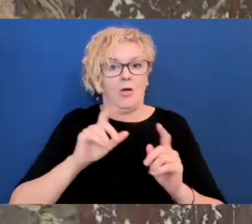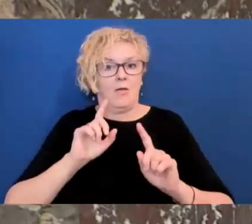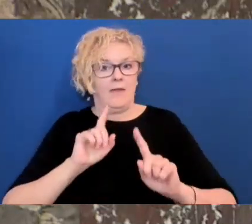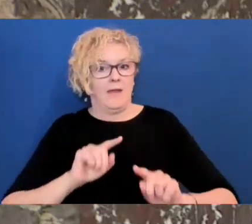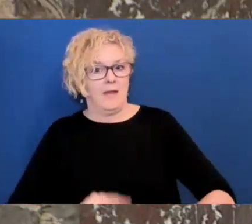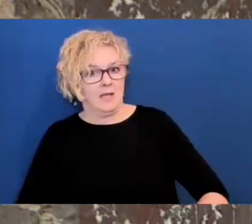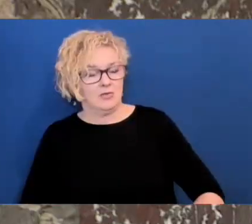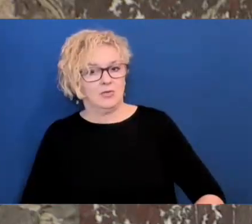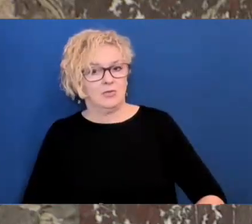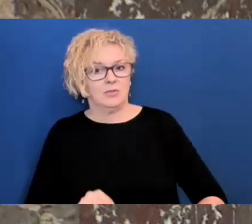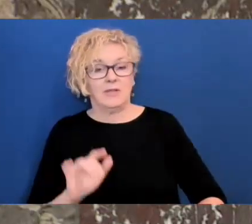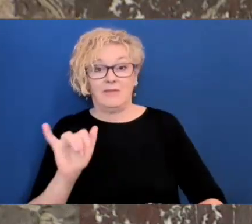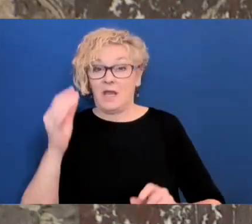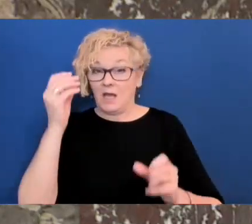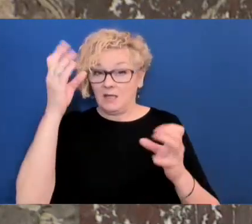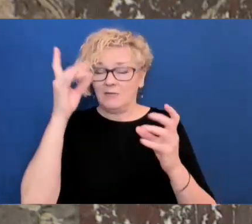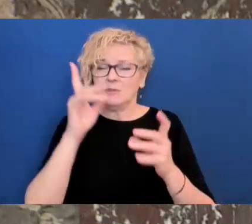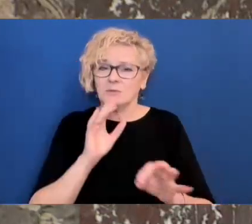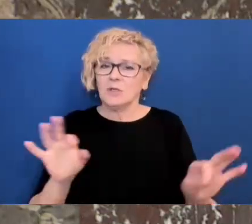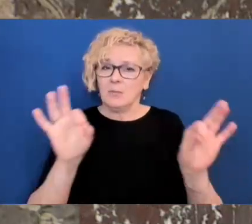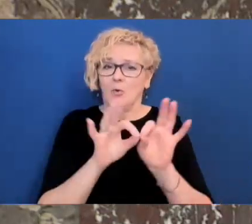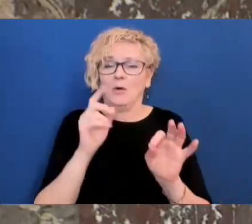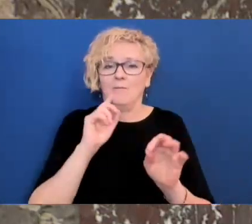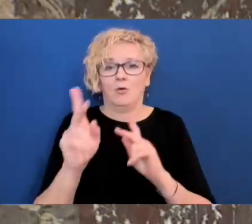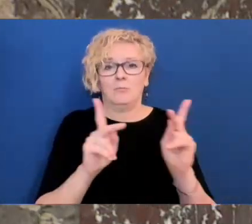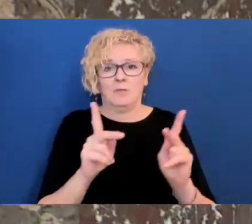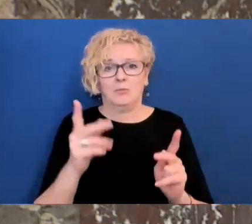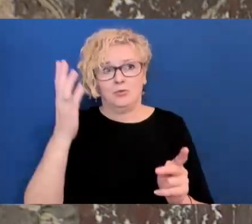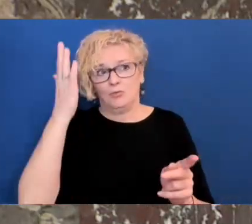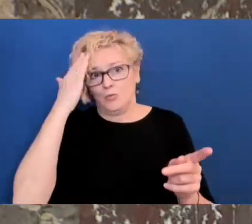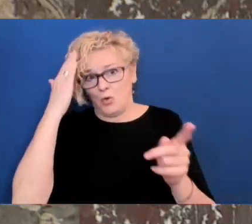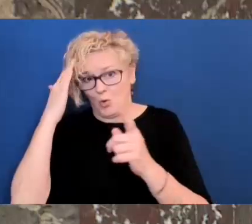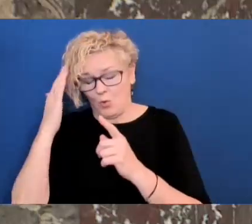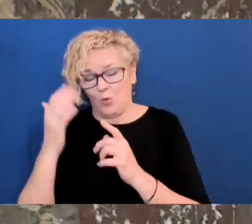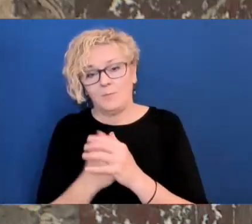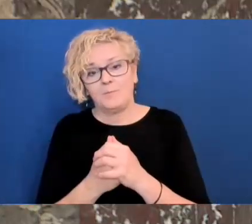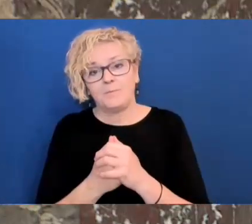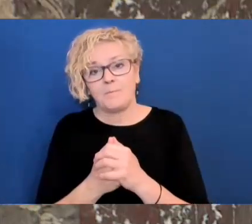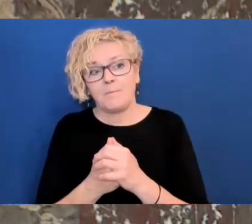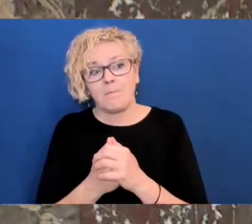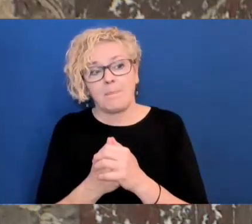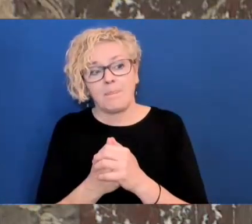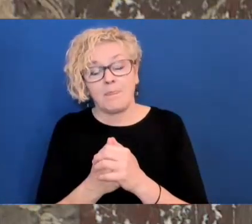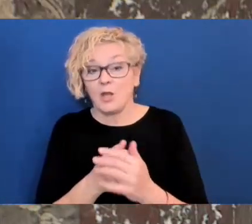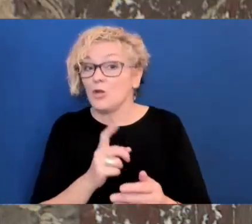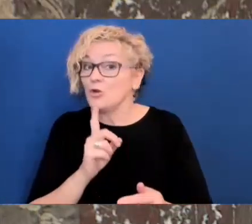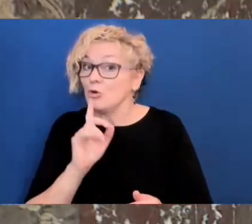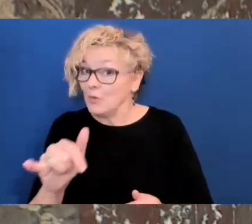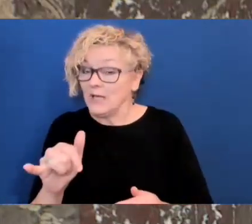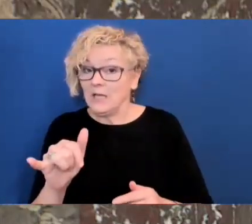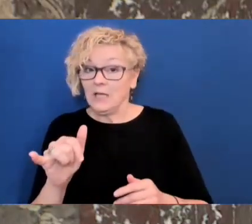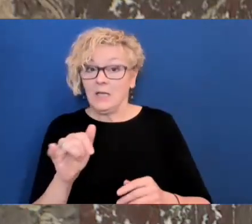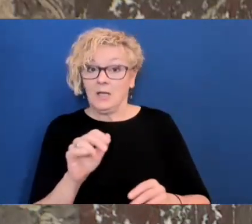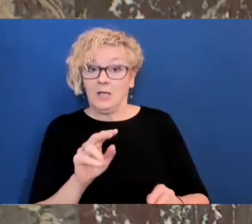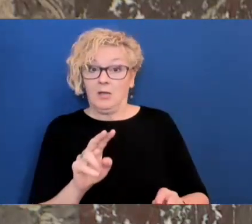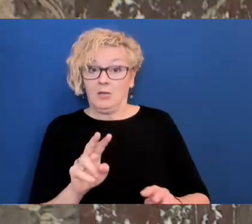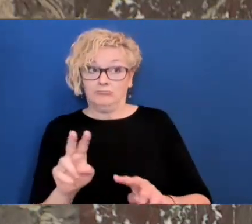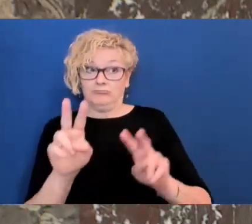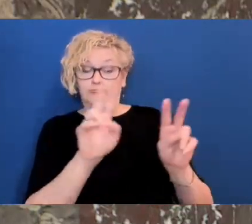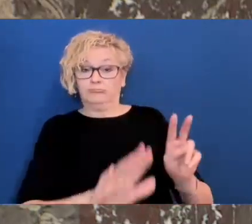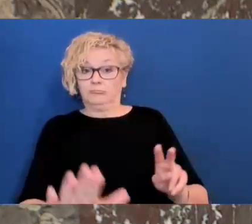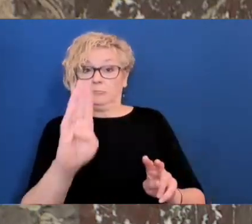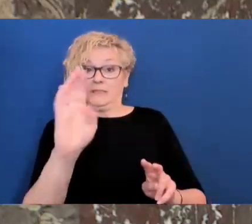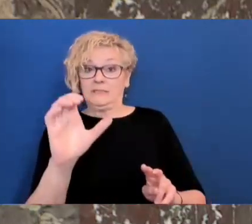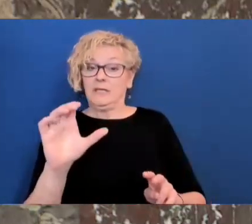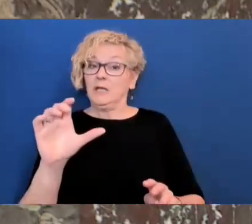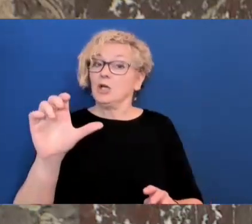at communities across the province, we are seeing crime rates come down. These programs